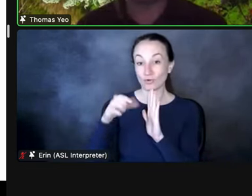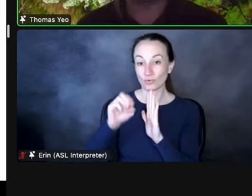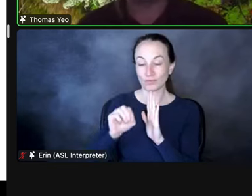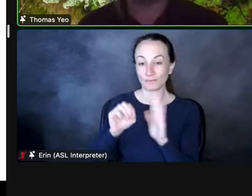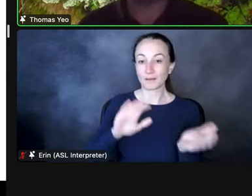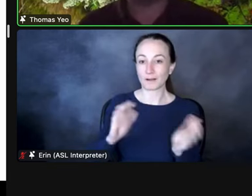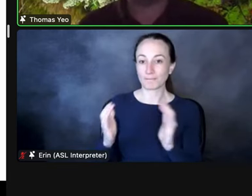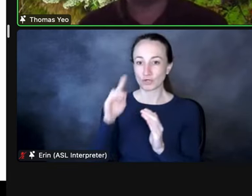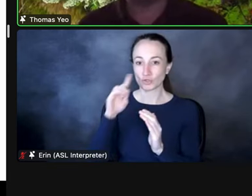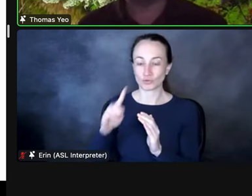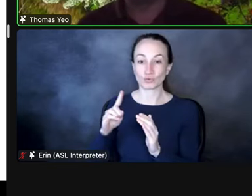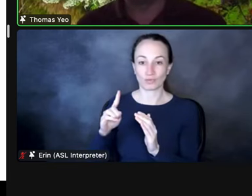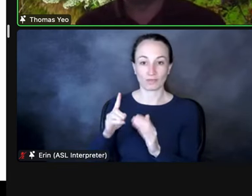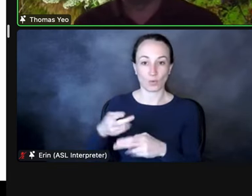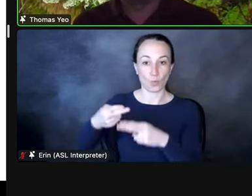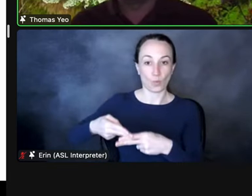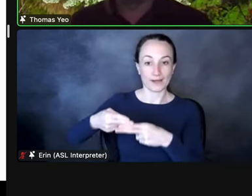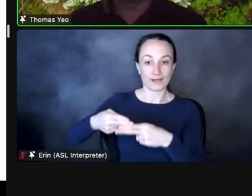models.